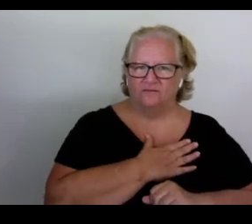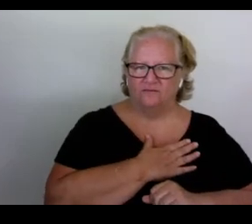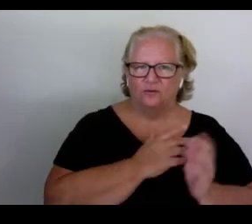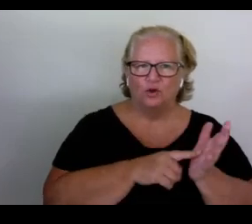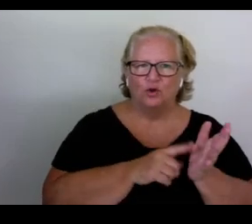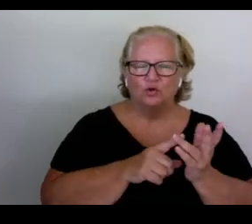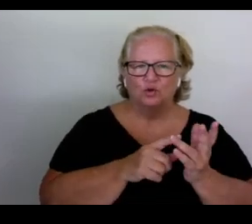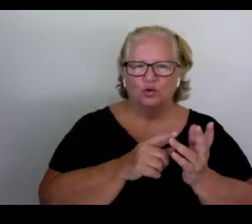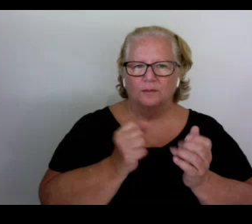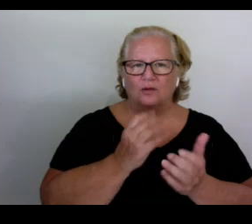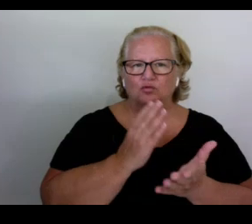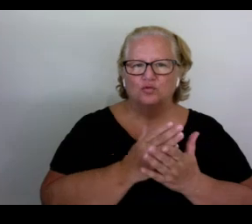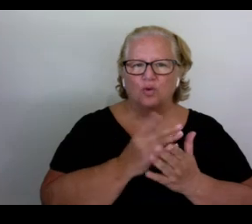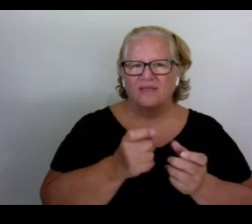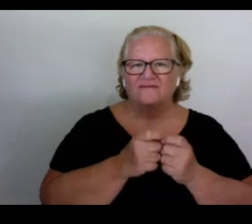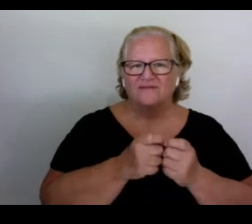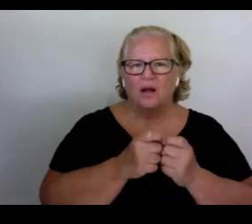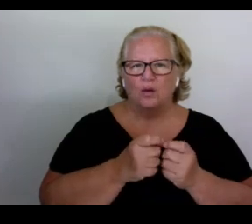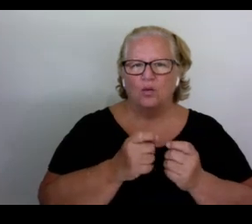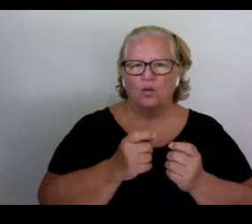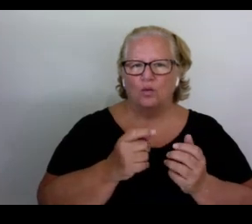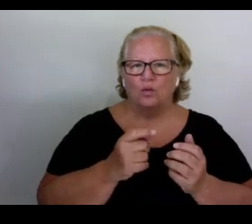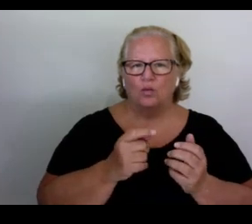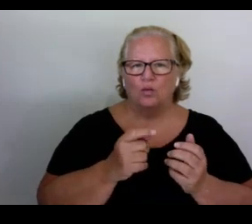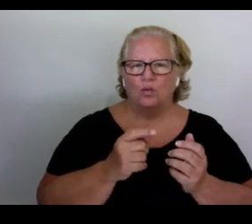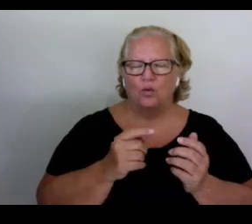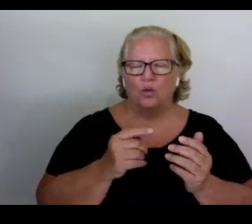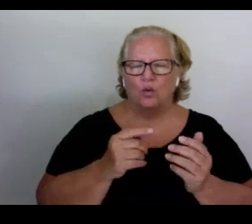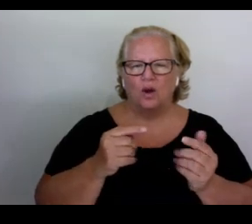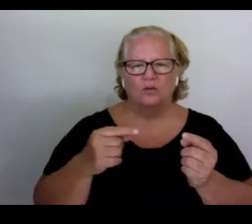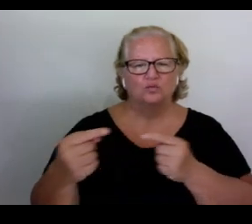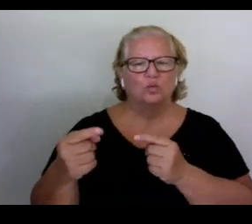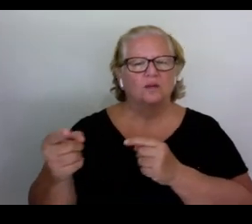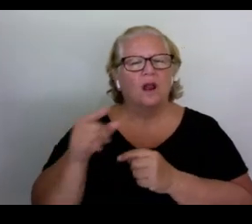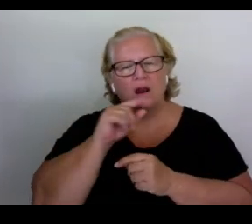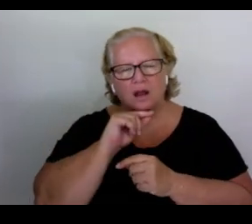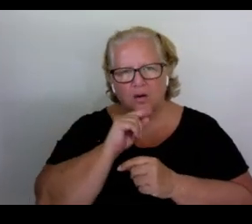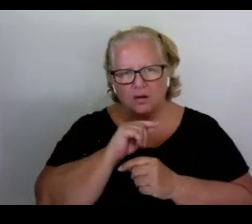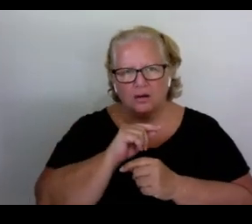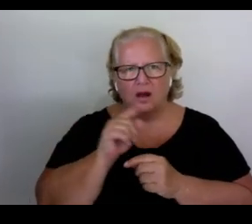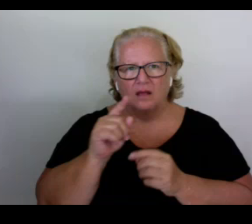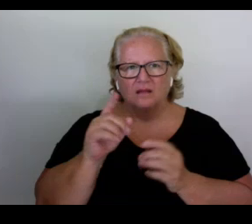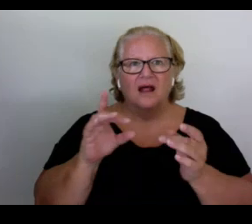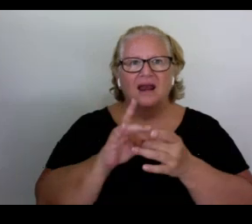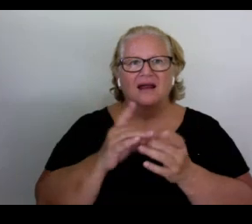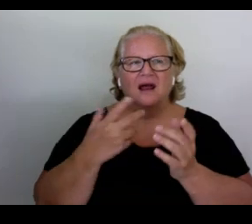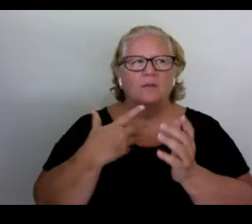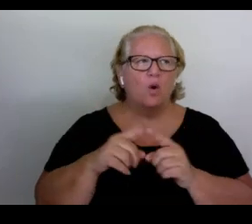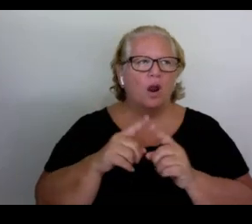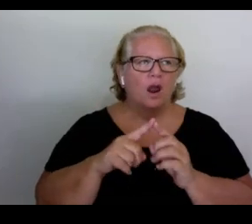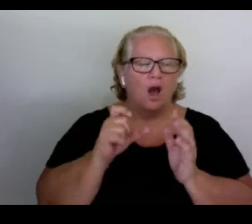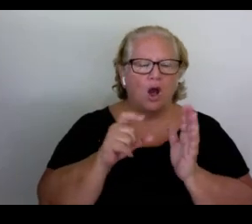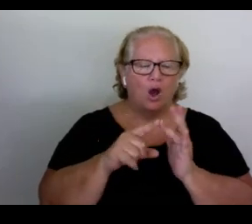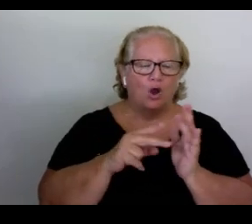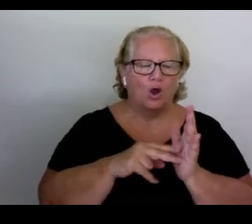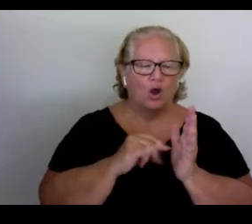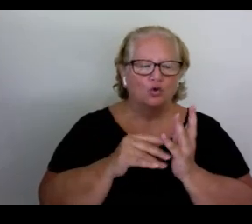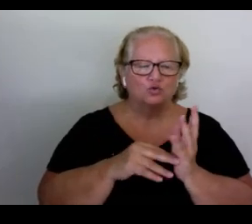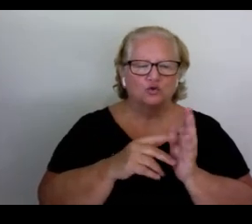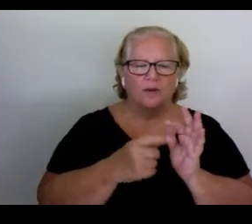value of the car against this loan. Linked credit contract is more of a consumer remedy where you're arguing